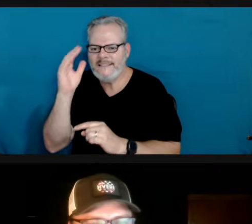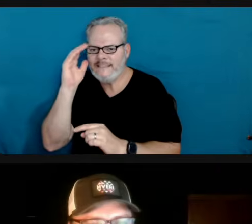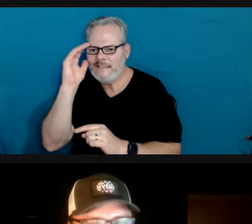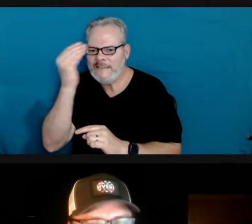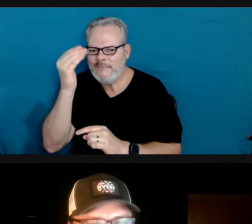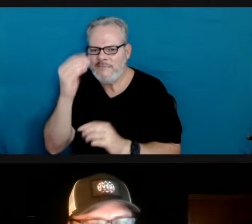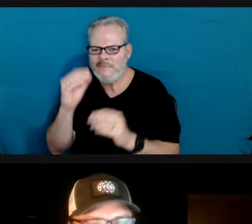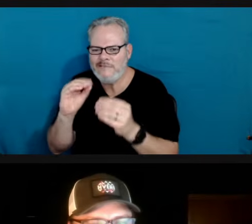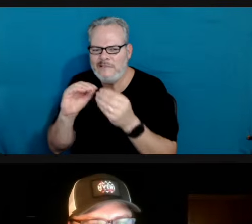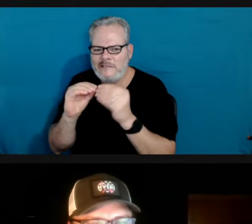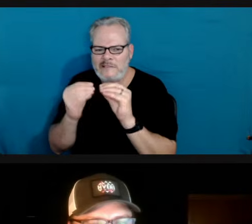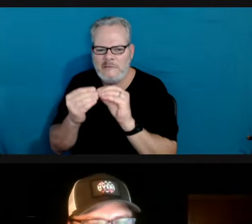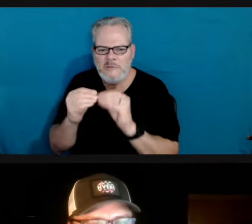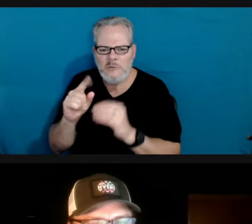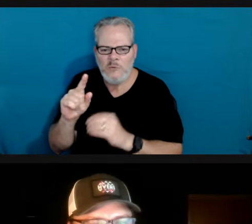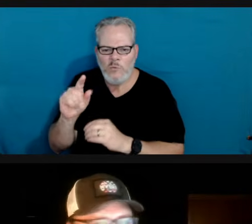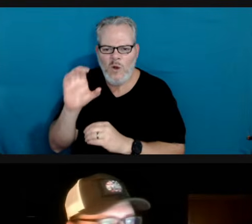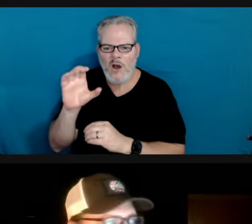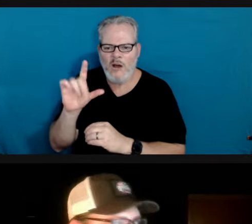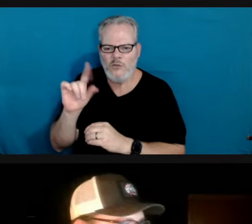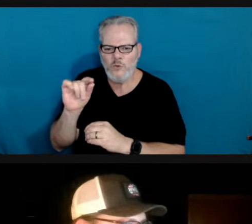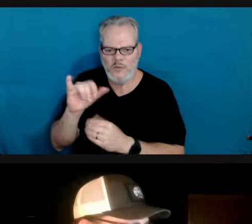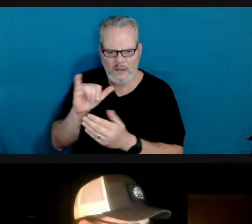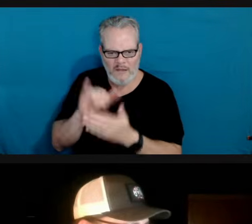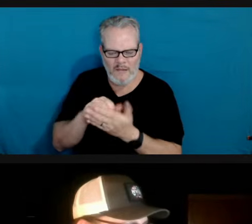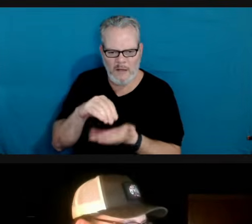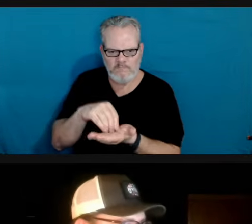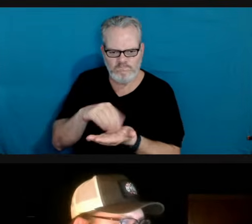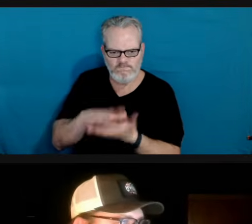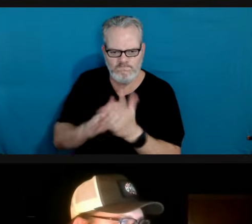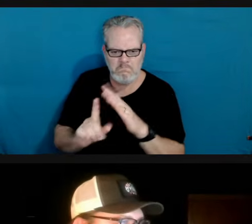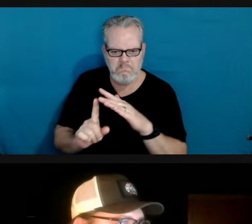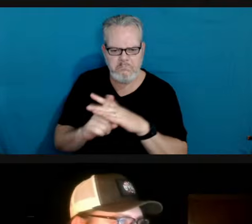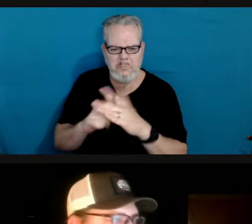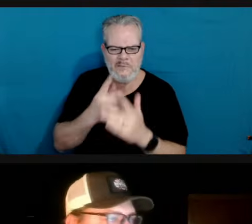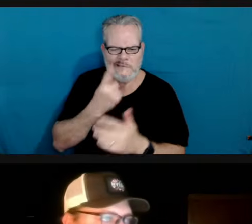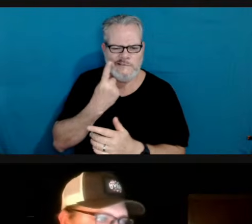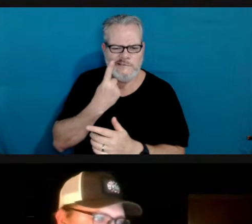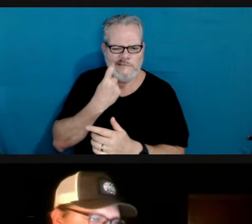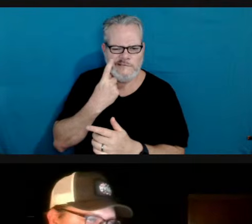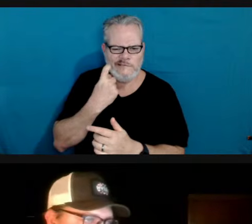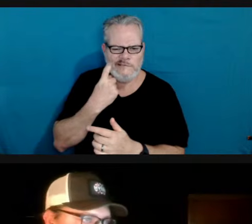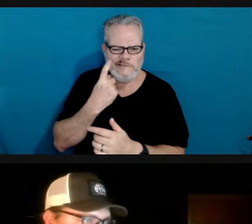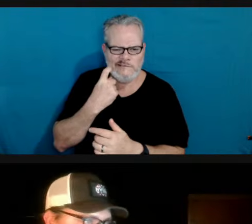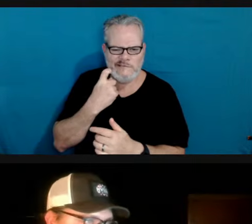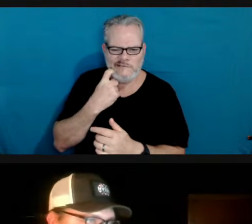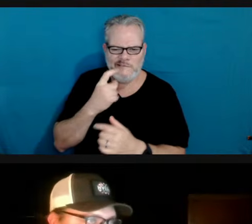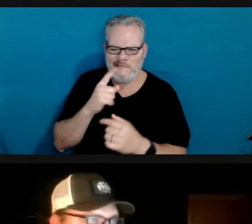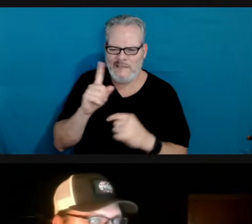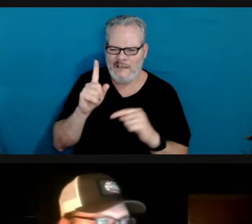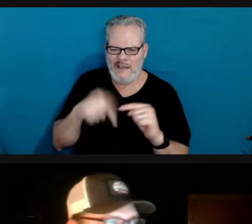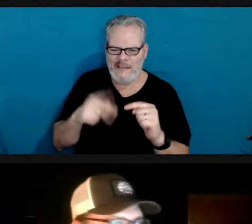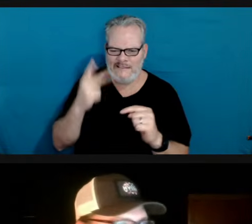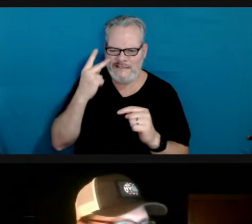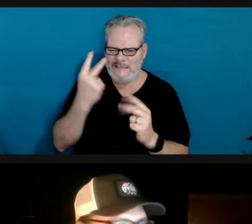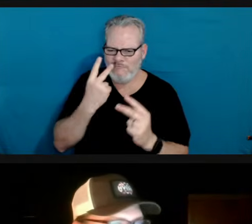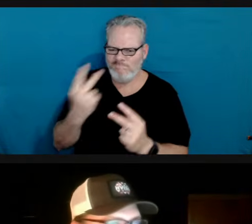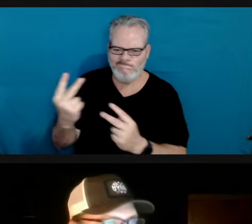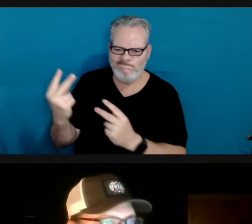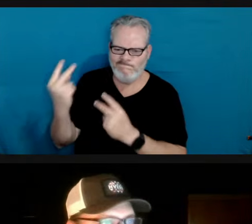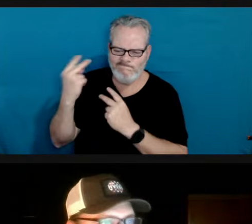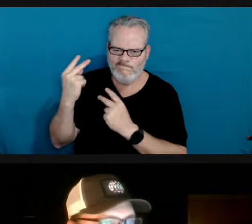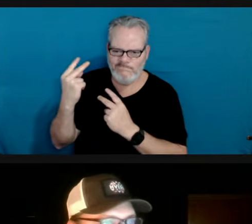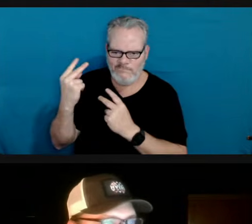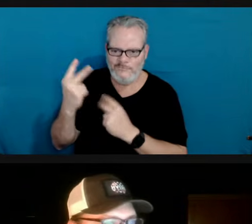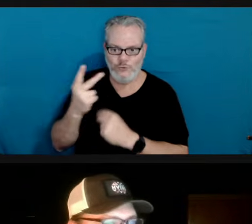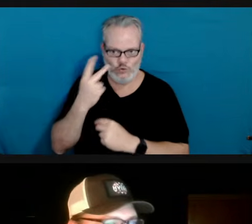up pretty recently. So I'm looking at the history here. It doesn't really go back that far into time. But you can see that it's in the